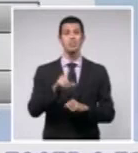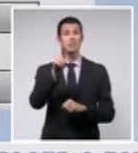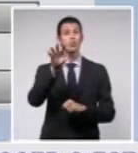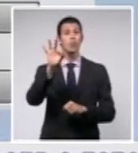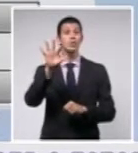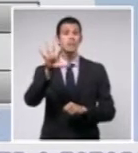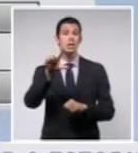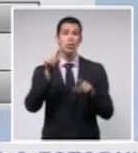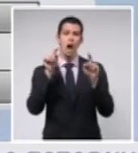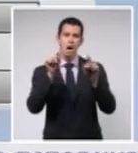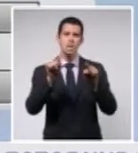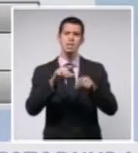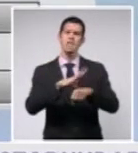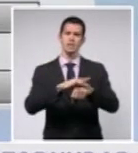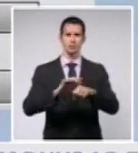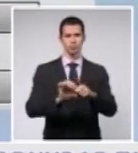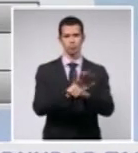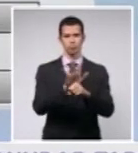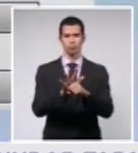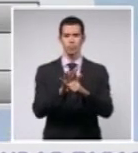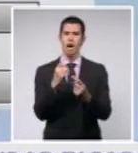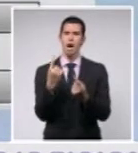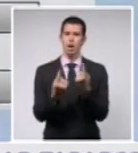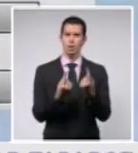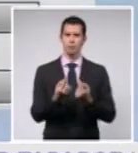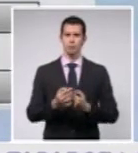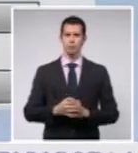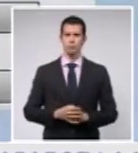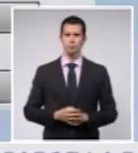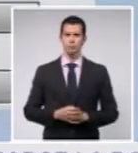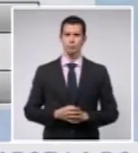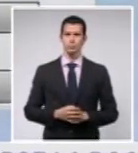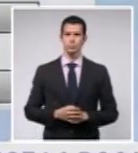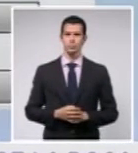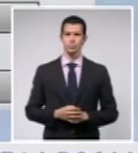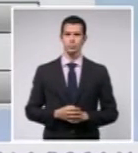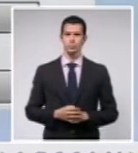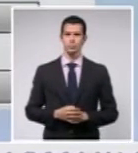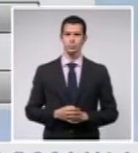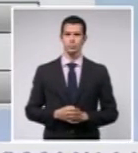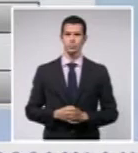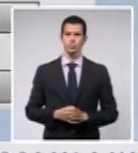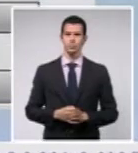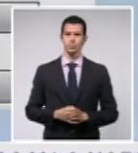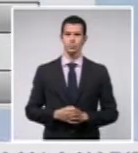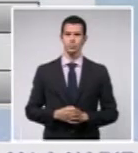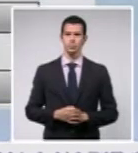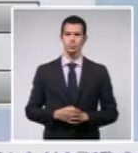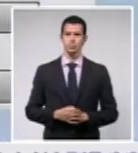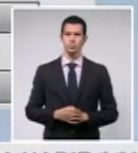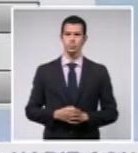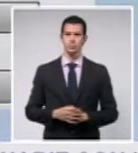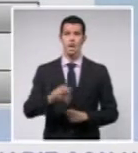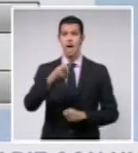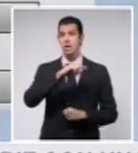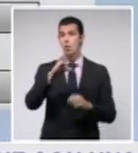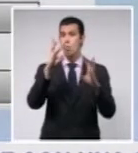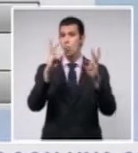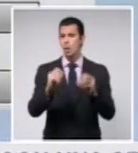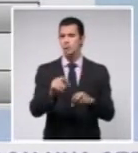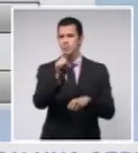be present in the same 185 countries. Yesterday,